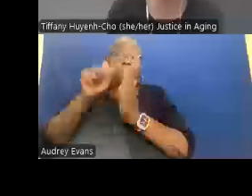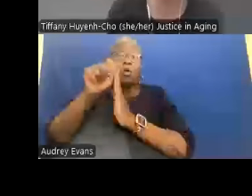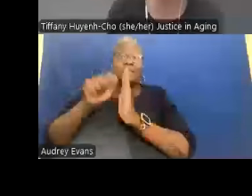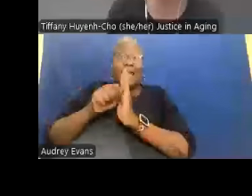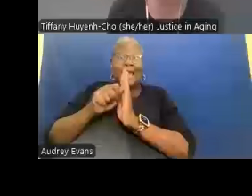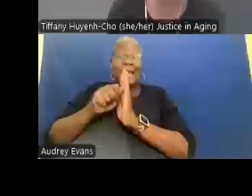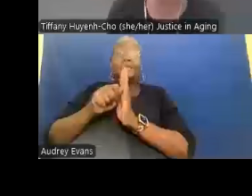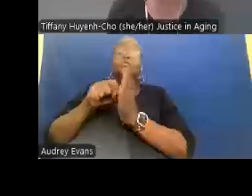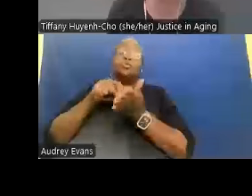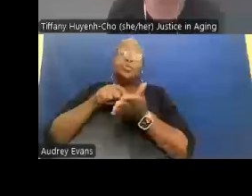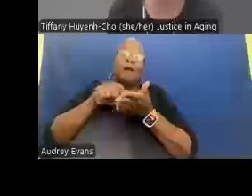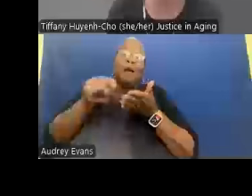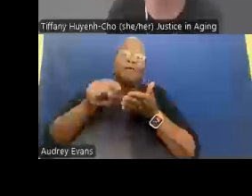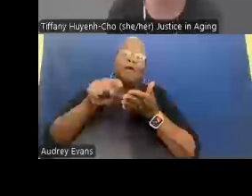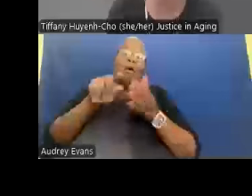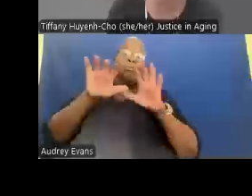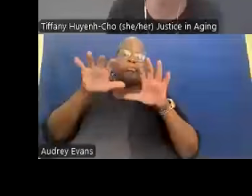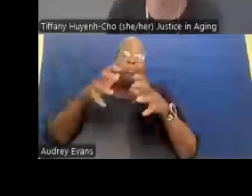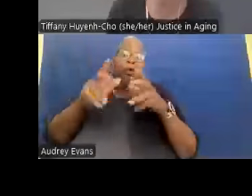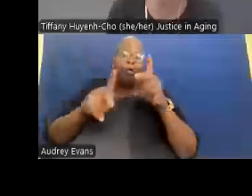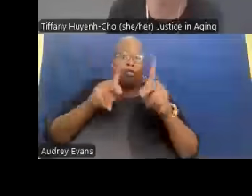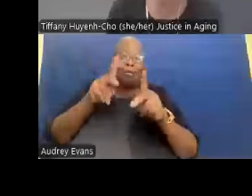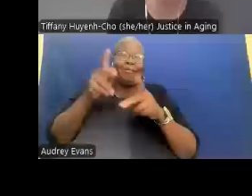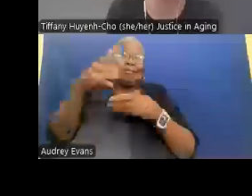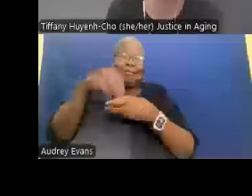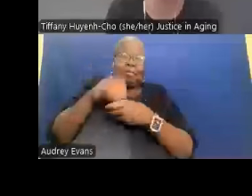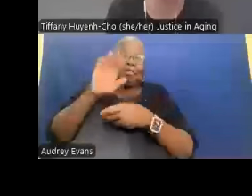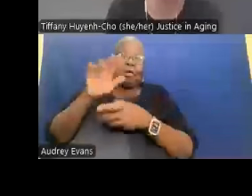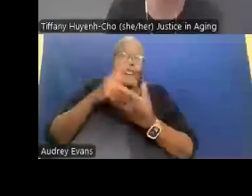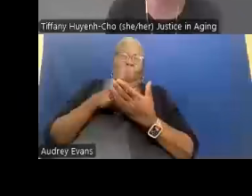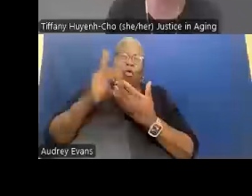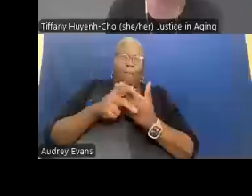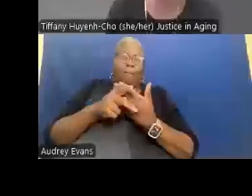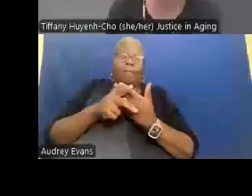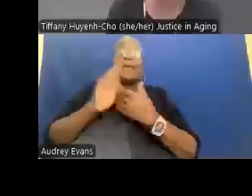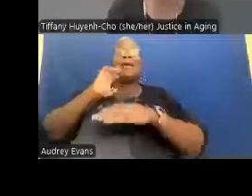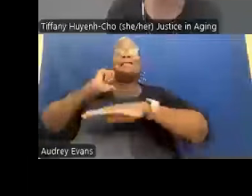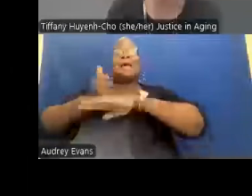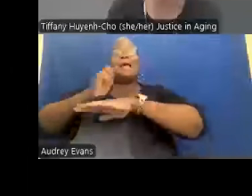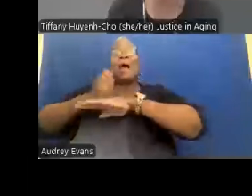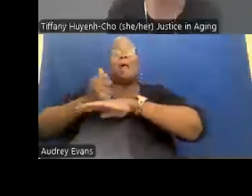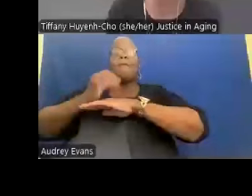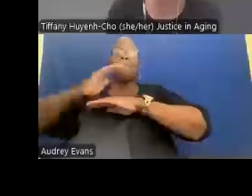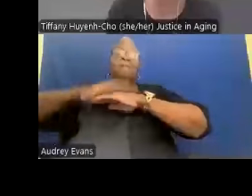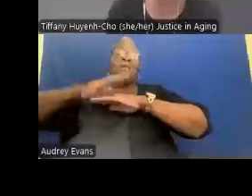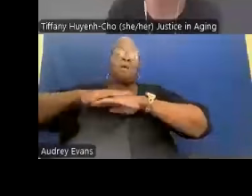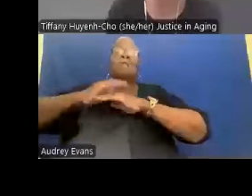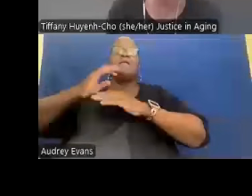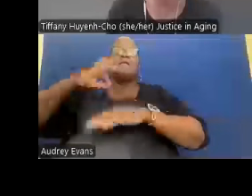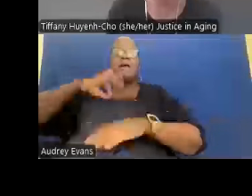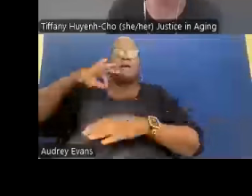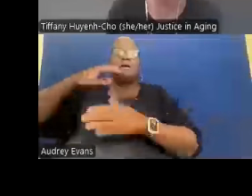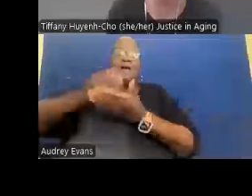cover specific population groups in their Medicaid program and also sets out minimum financial